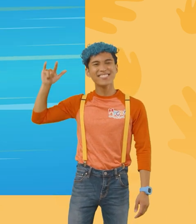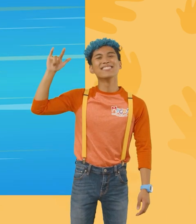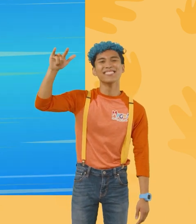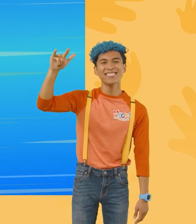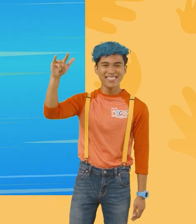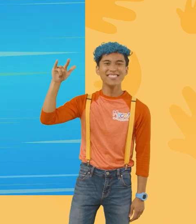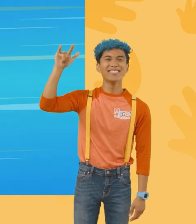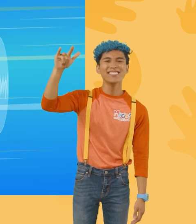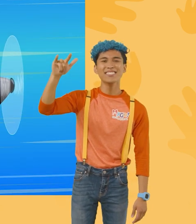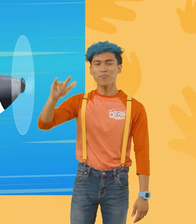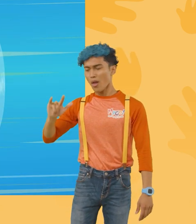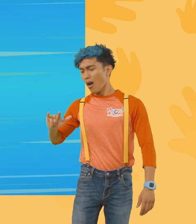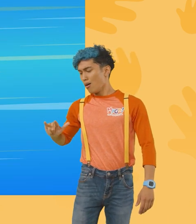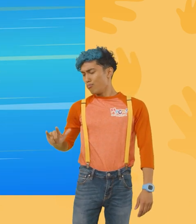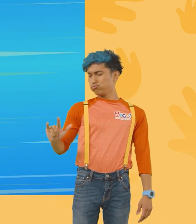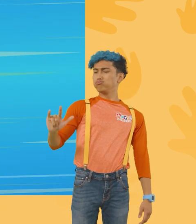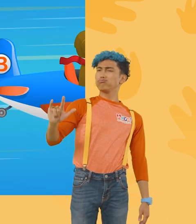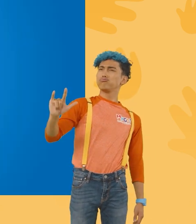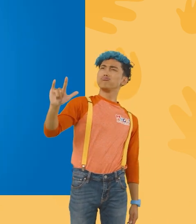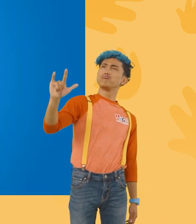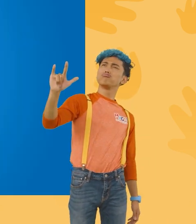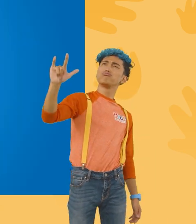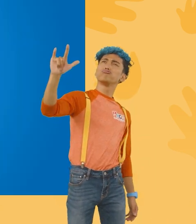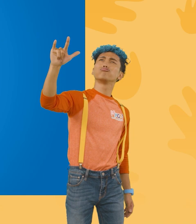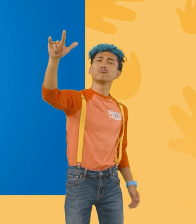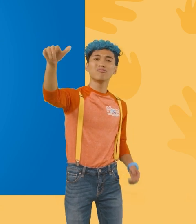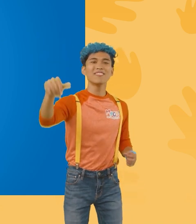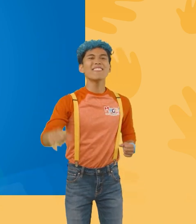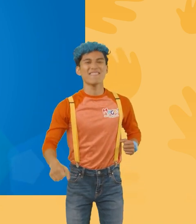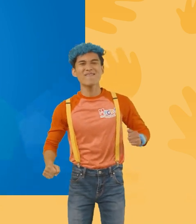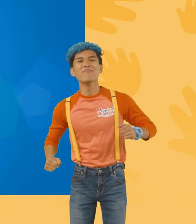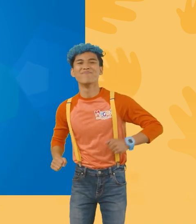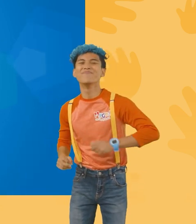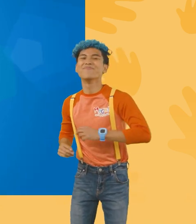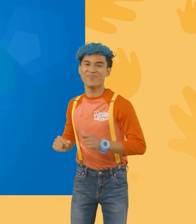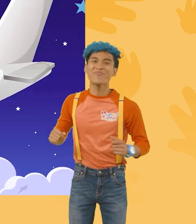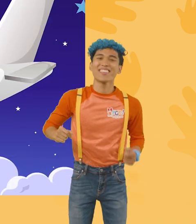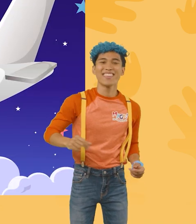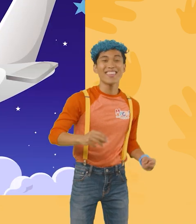Airplanes, airplanes, flying way up high.